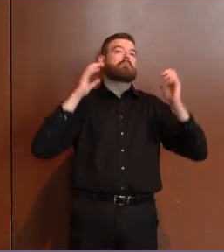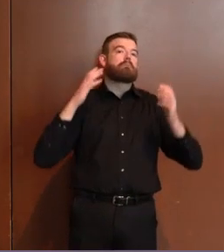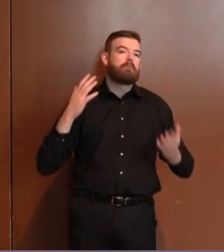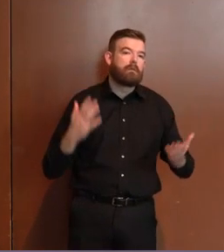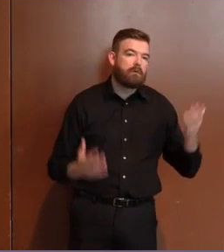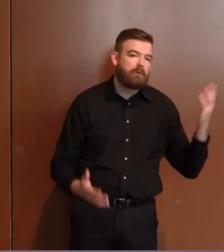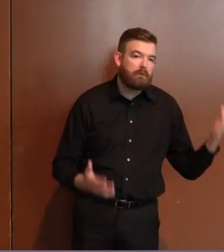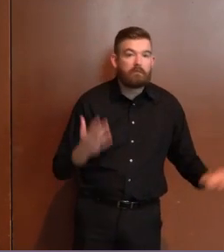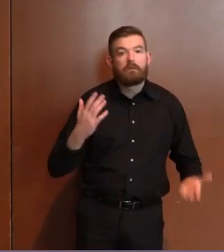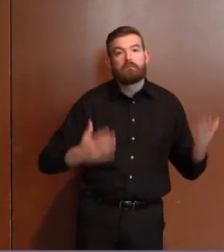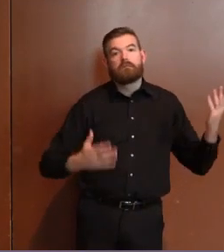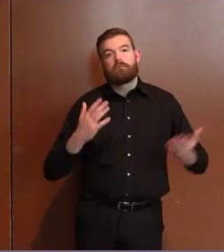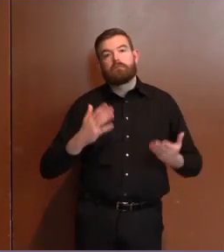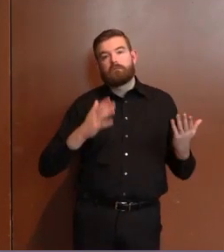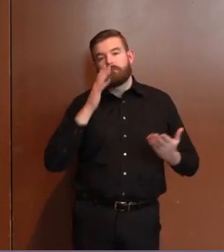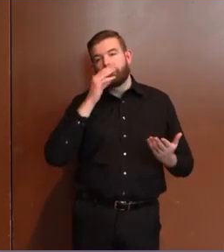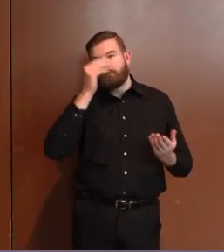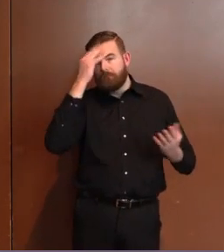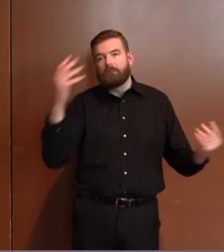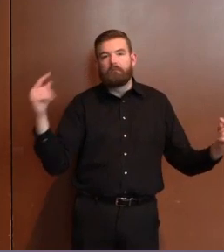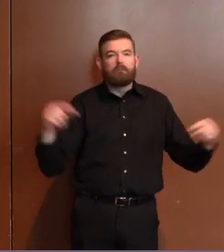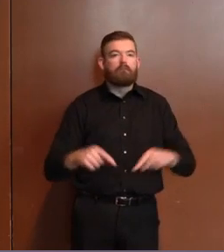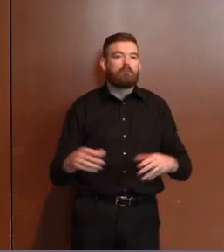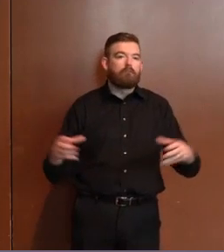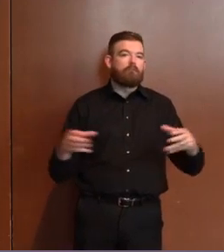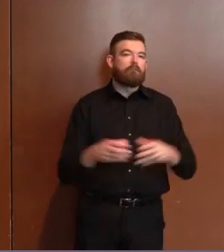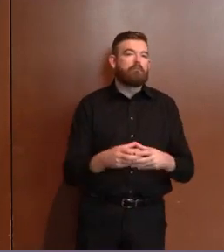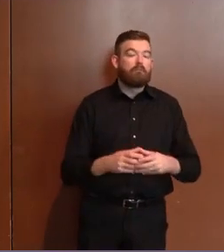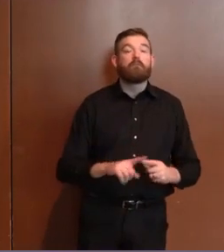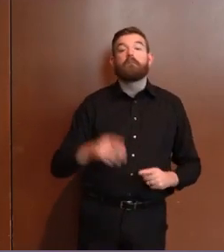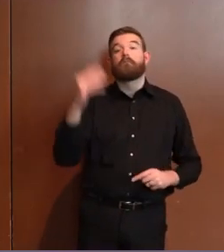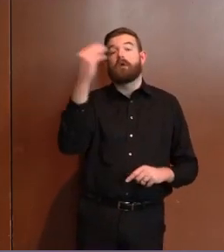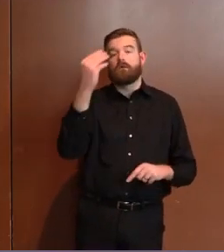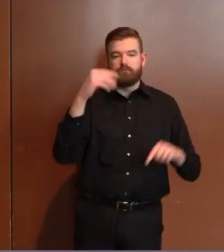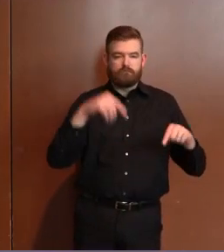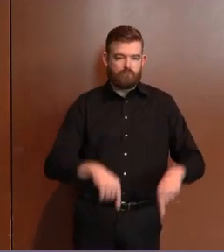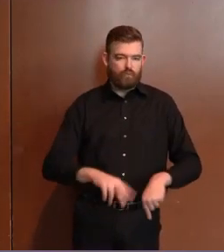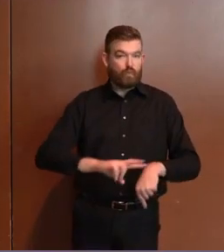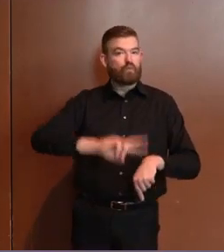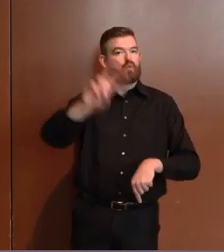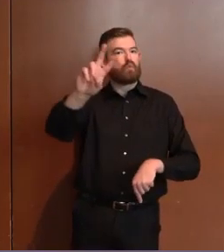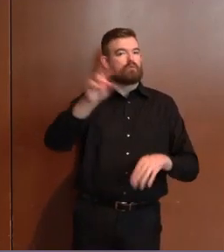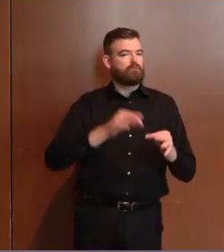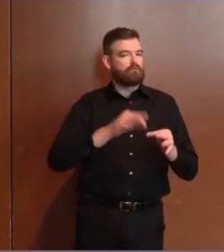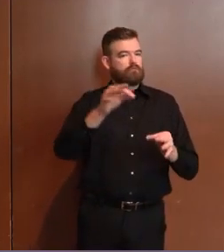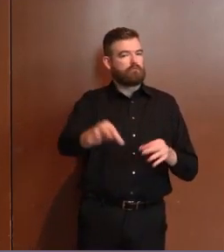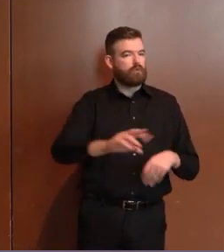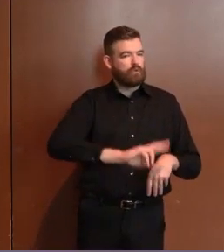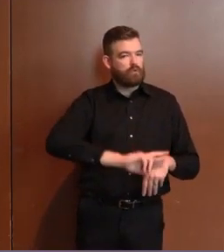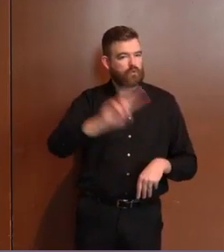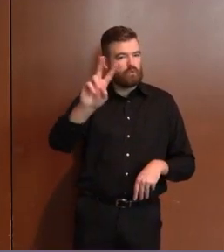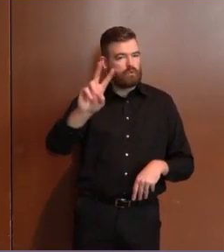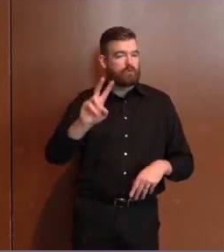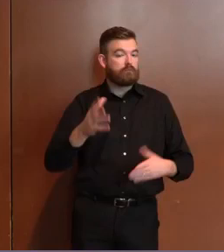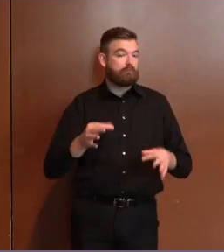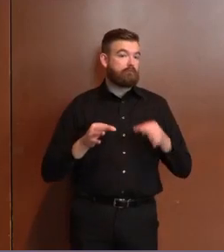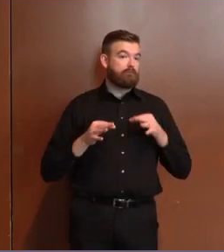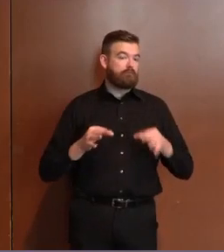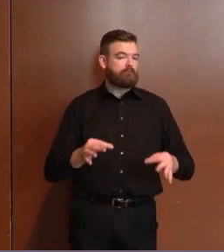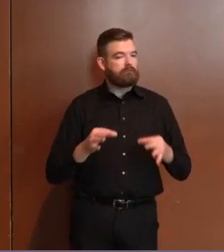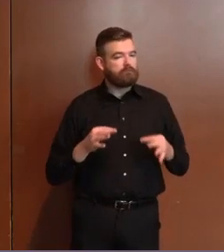that right and let you know. Monday we'll be back here. We'll be doing it at 2 o'clock unless you hear otherwise because of the White House